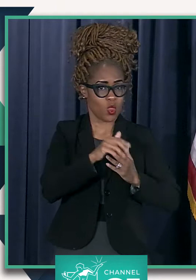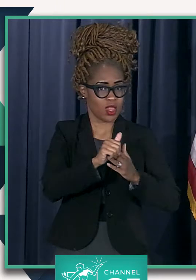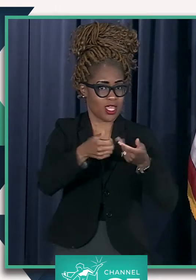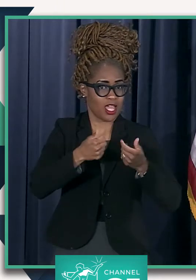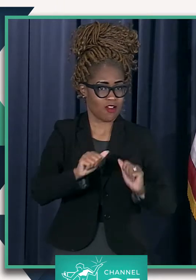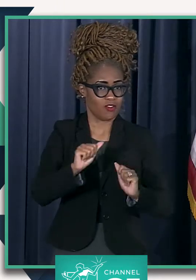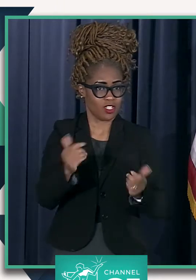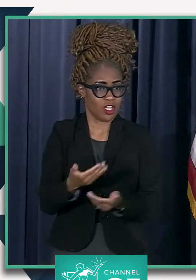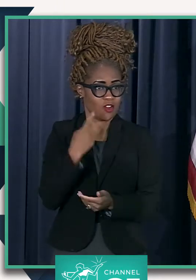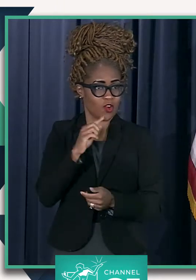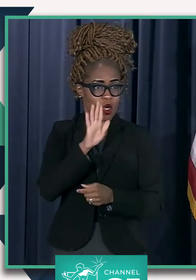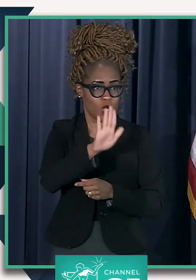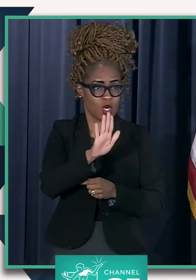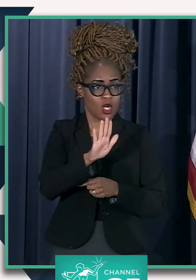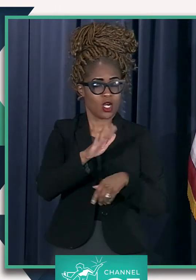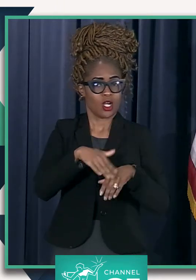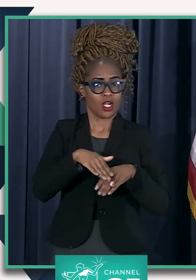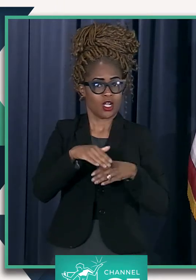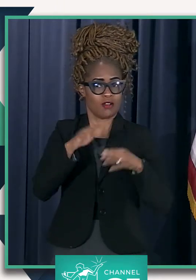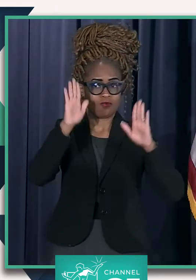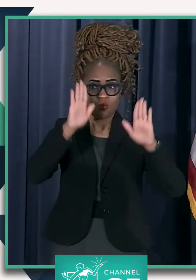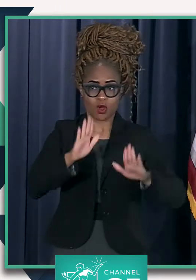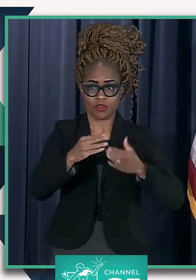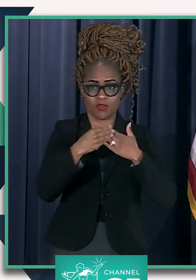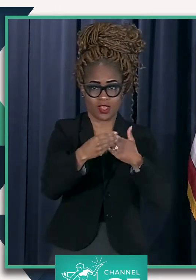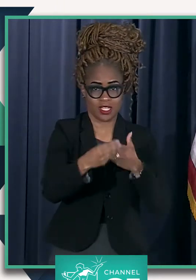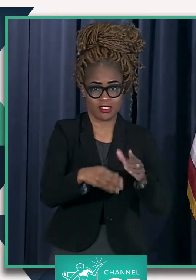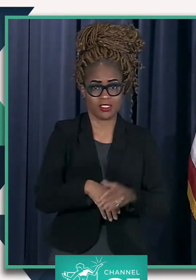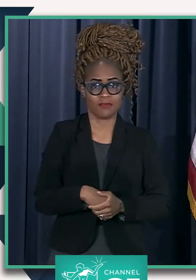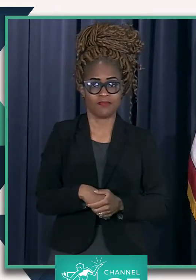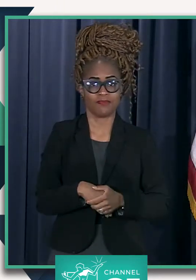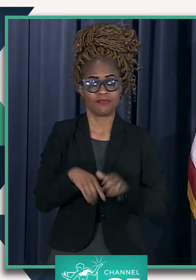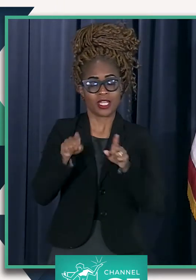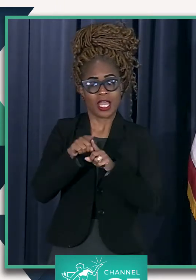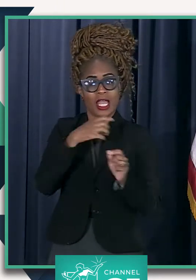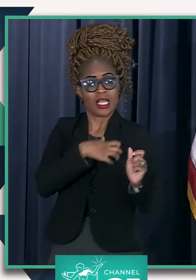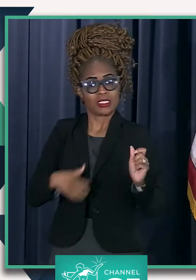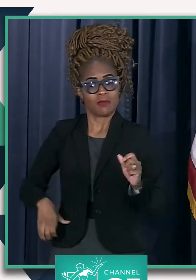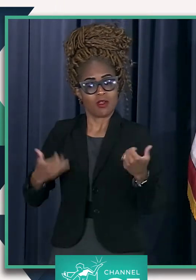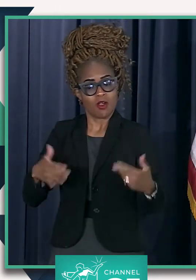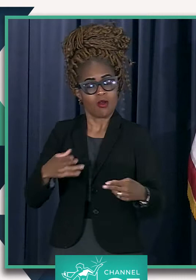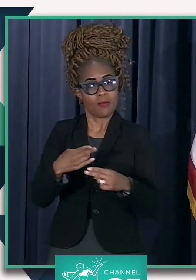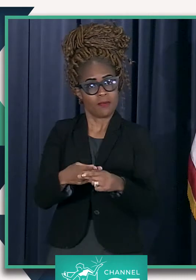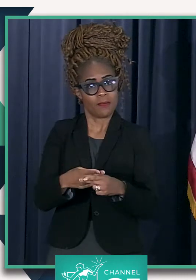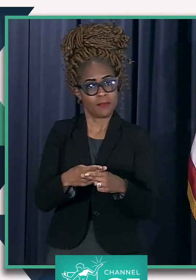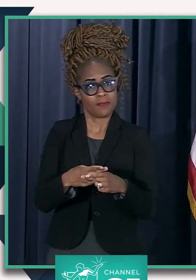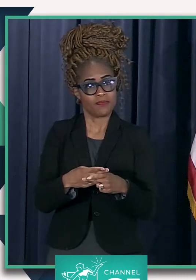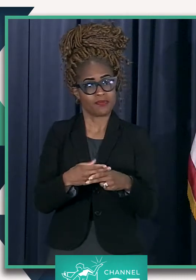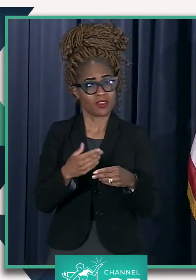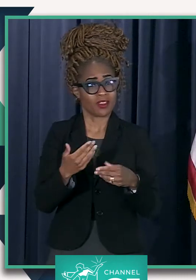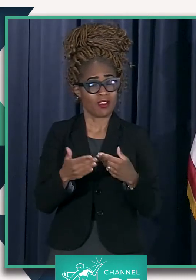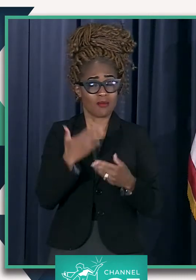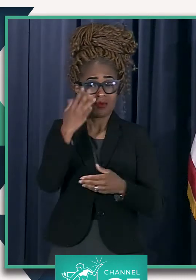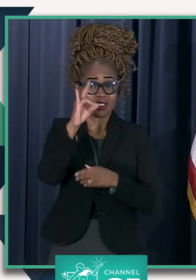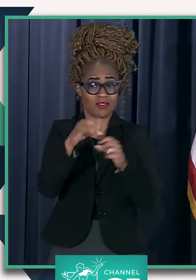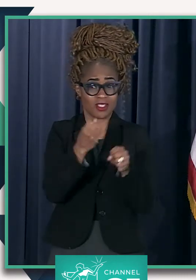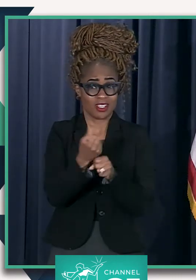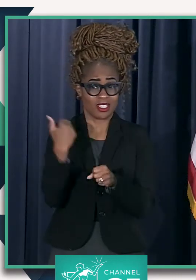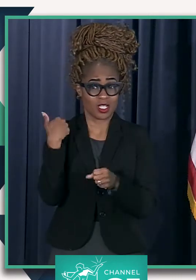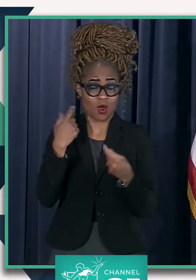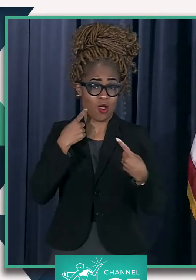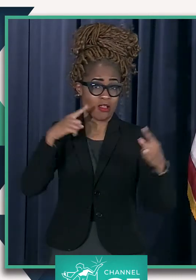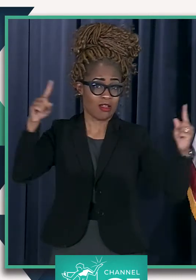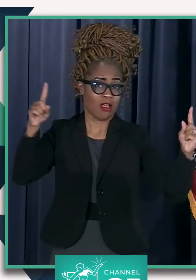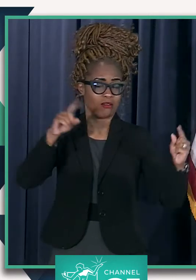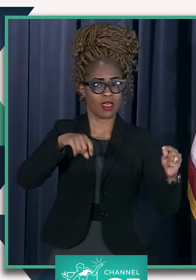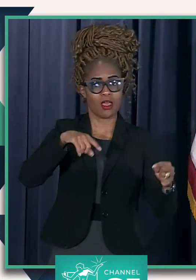her extraordinary leadership. As the mayor mentioned, when we nearly 7 years ago announced our $100